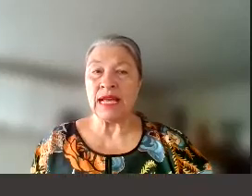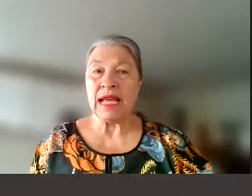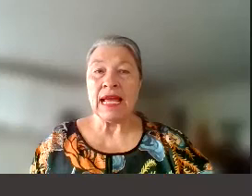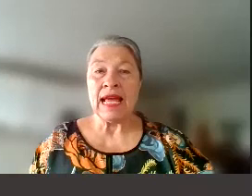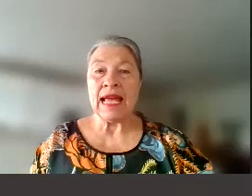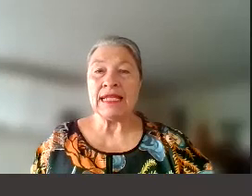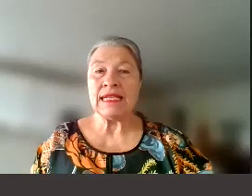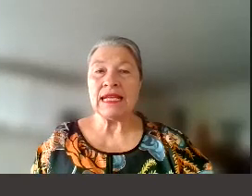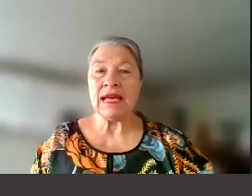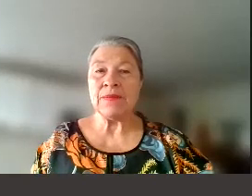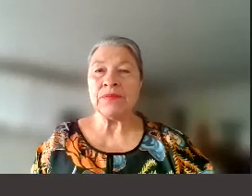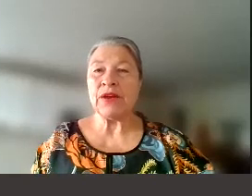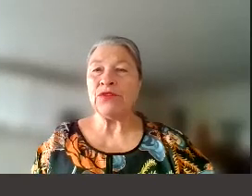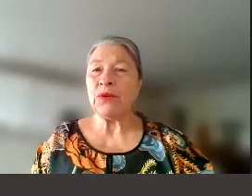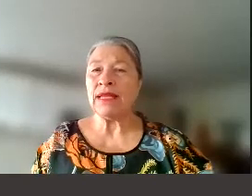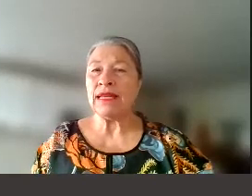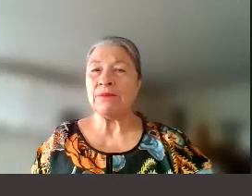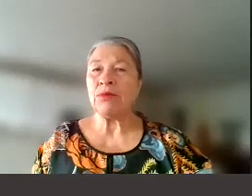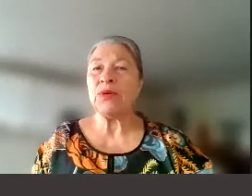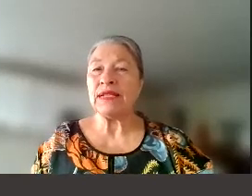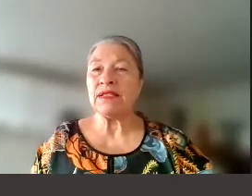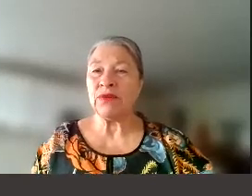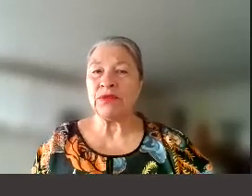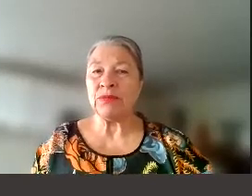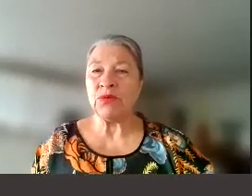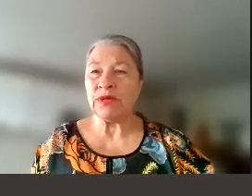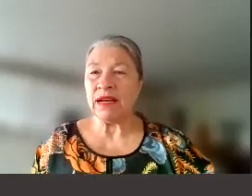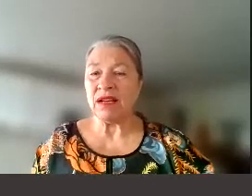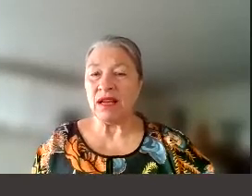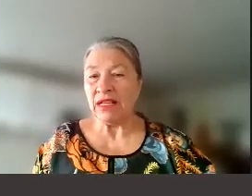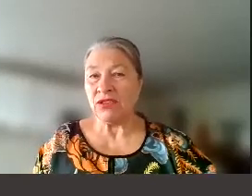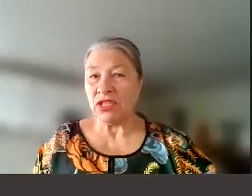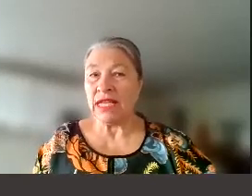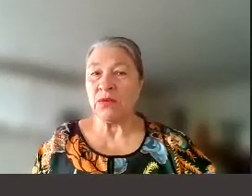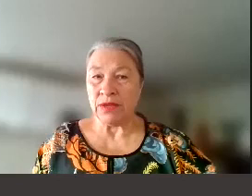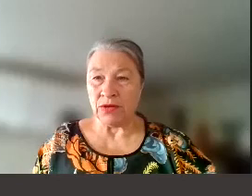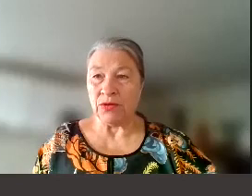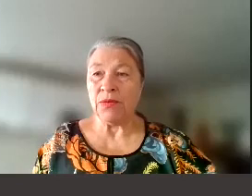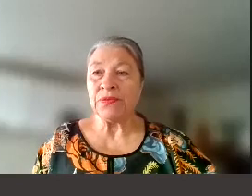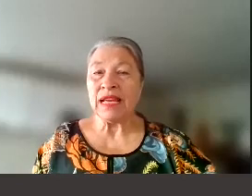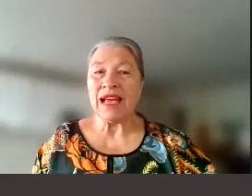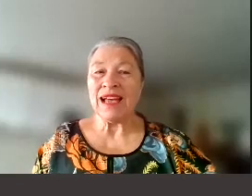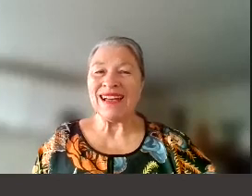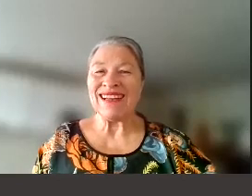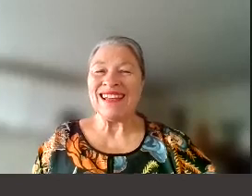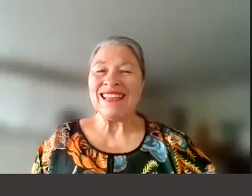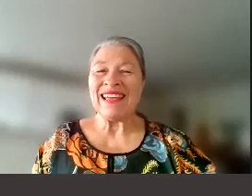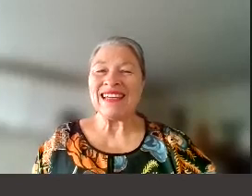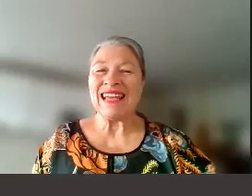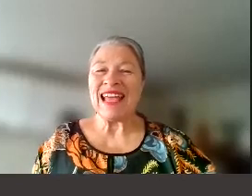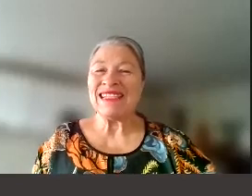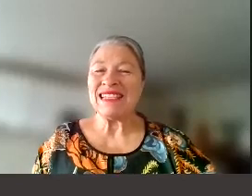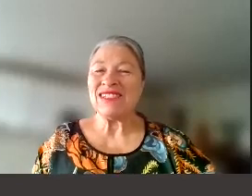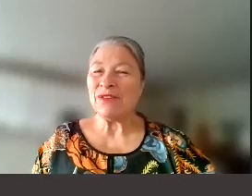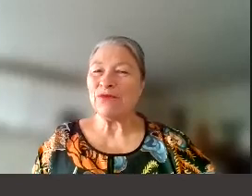report. And a few other points from the report that I'd like to share with you are